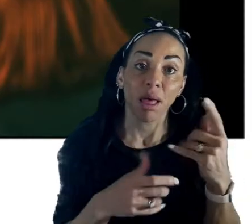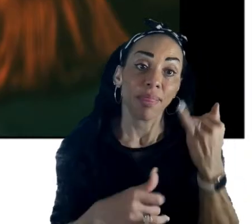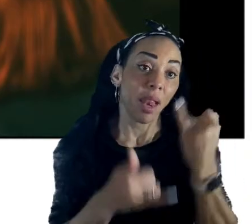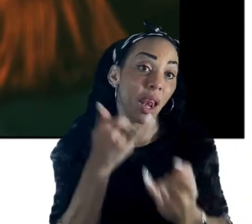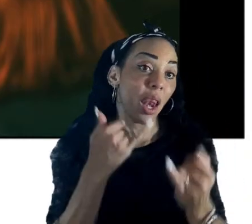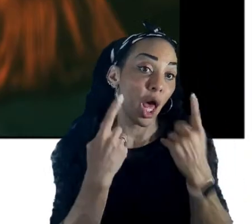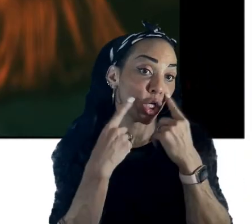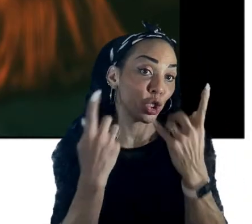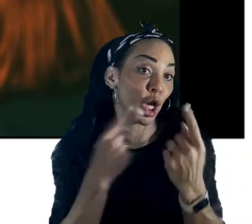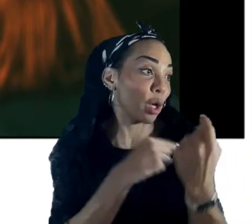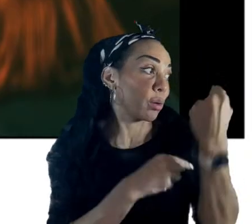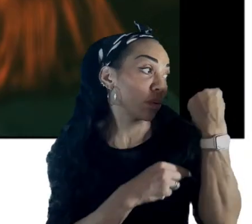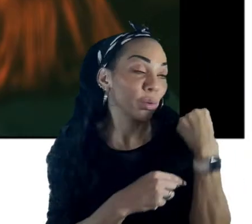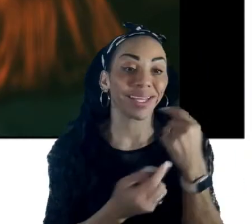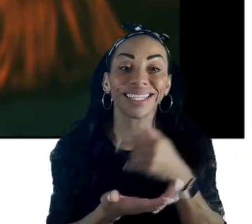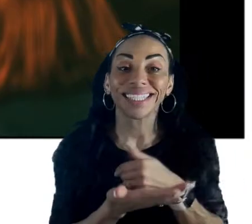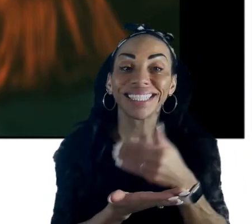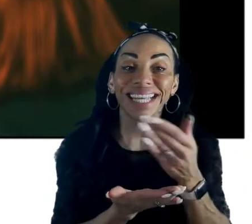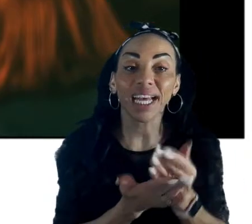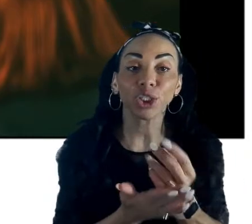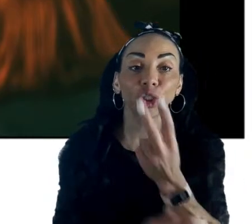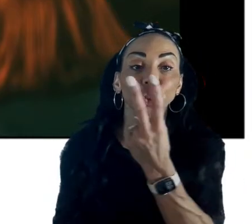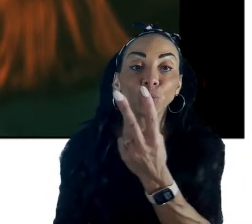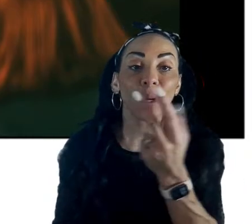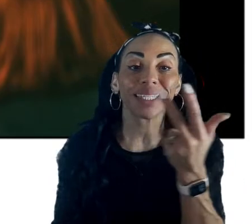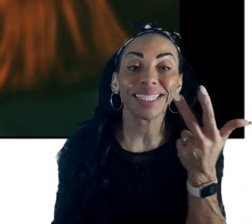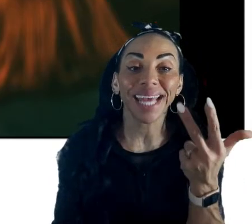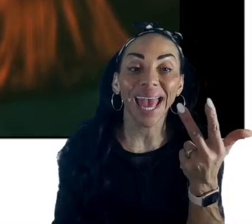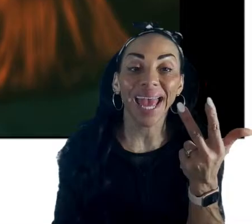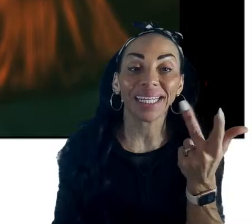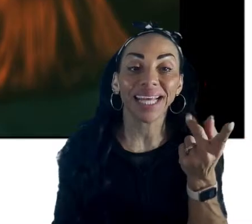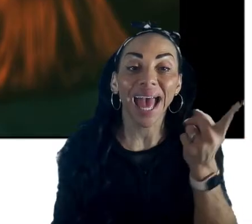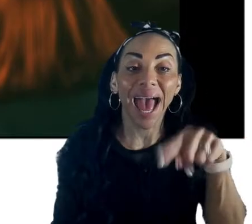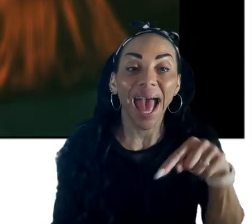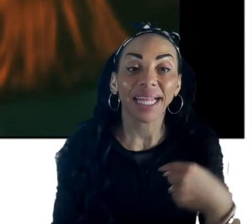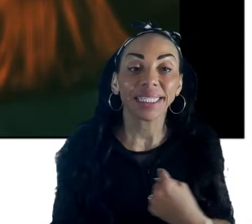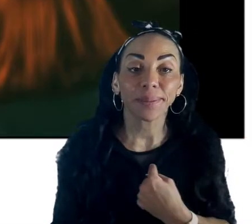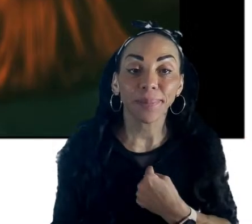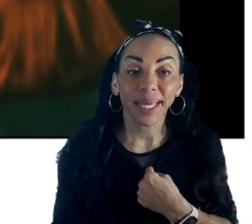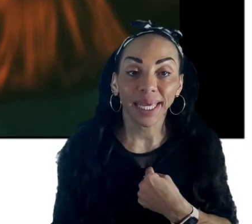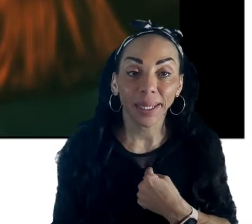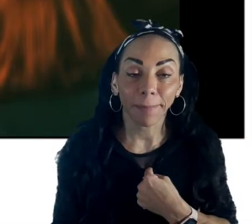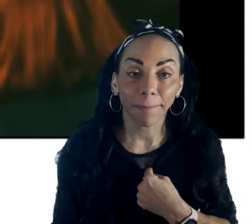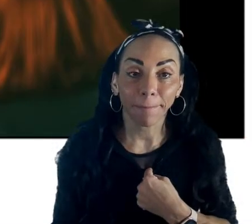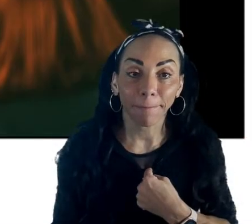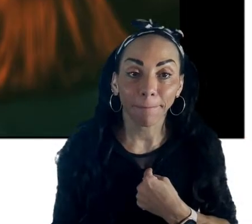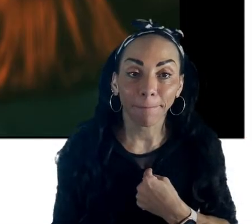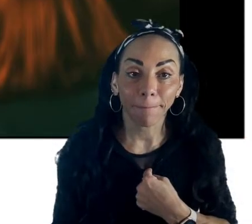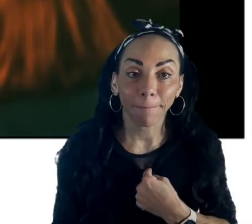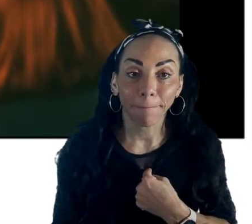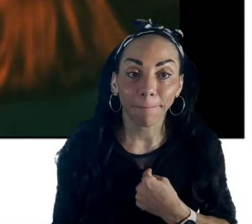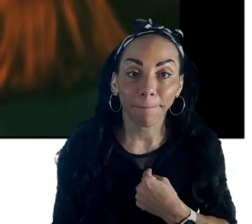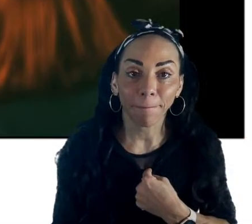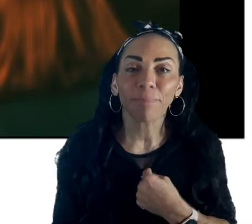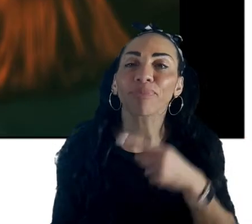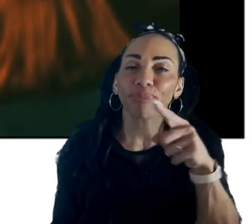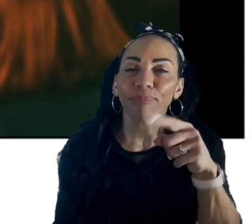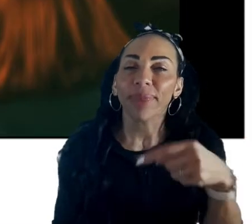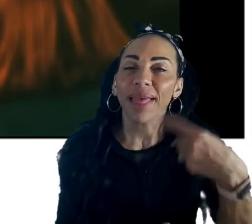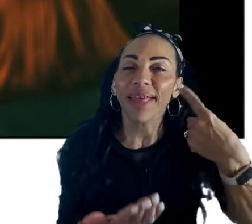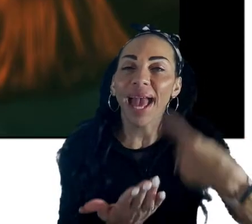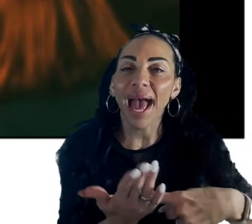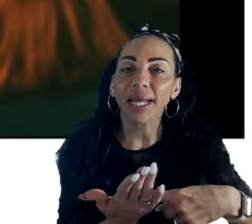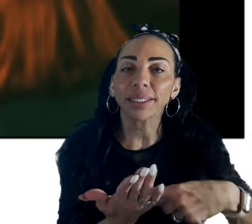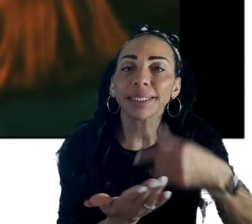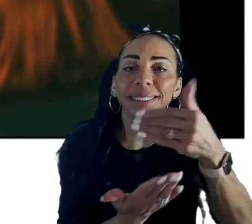Me. So it was a work about the Act, Section 28, which was the law